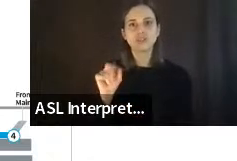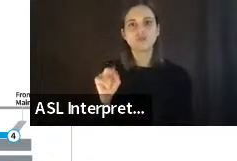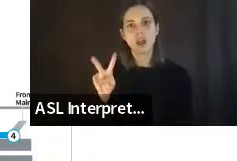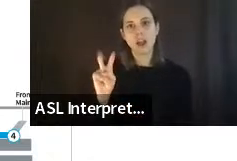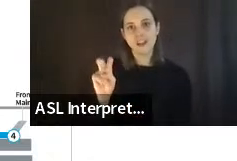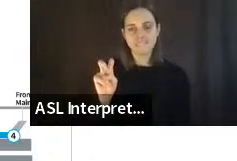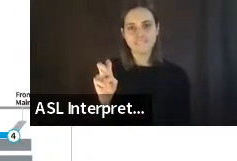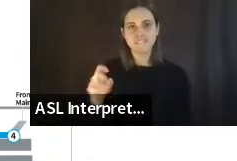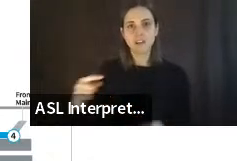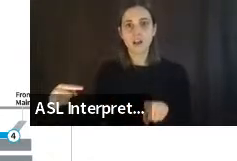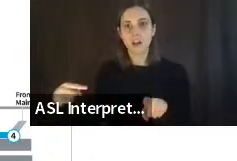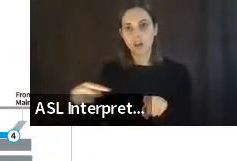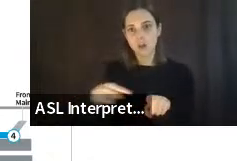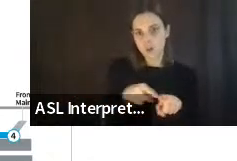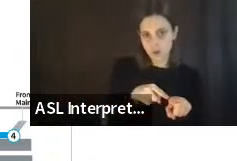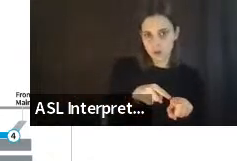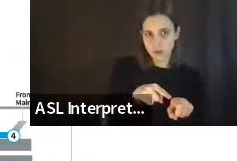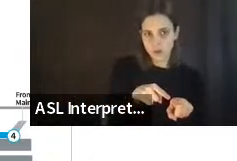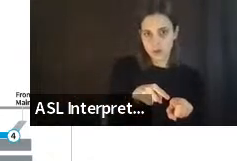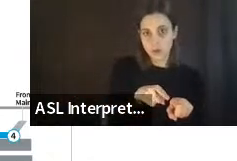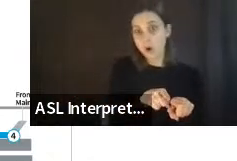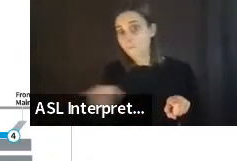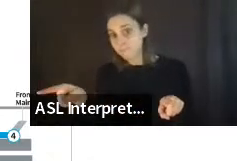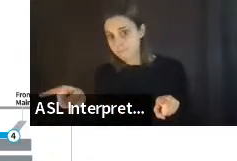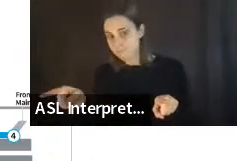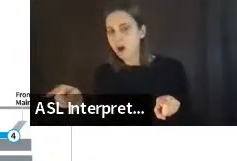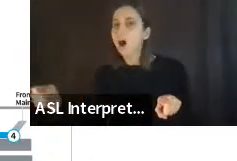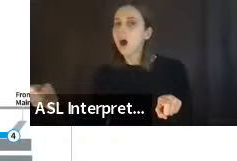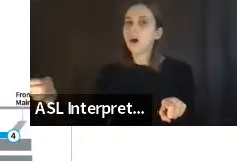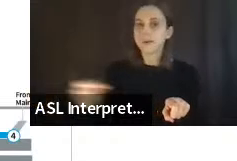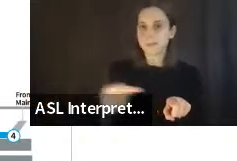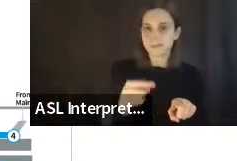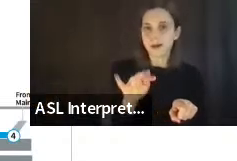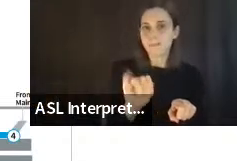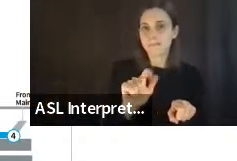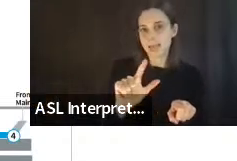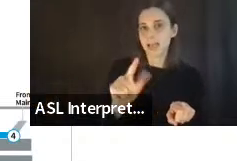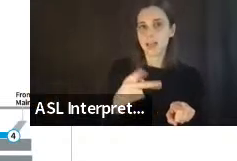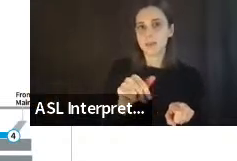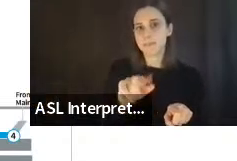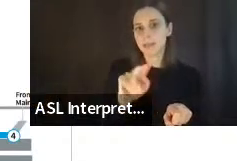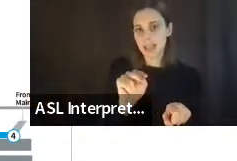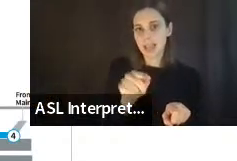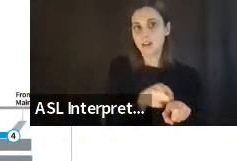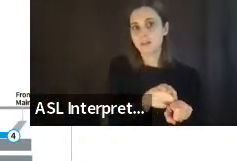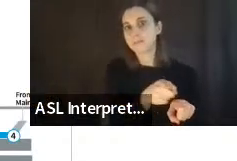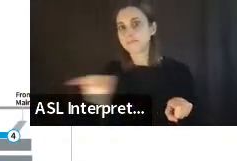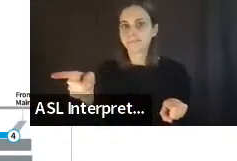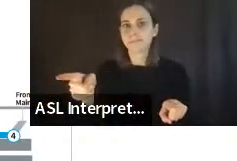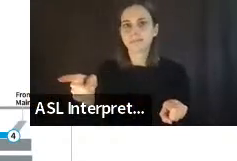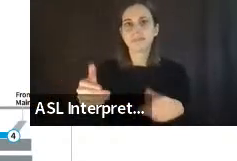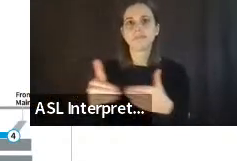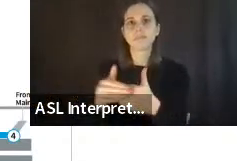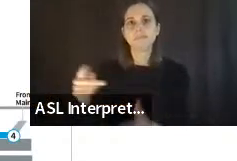directions, and then kind of adds back in the auxiliary lane kind of in the Portland area.